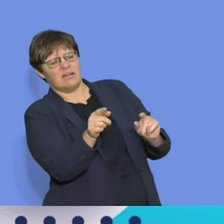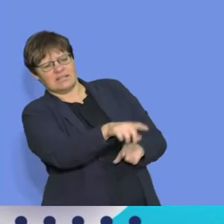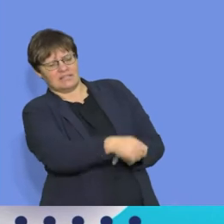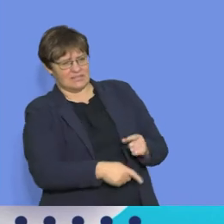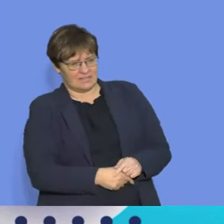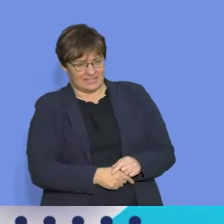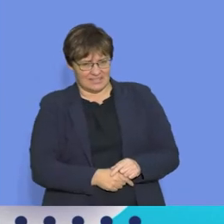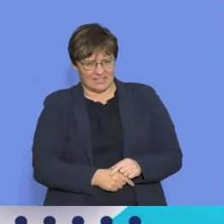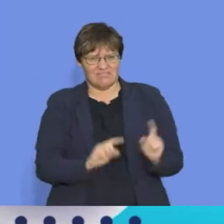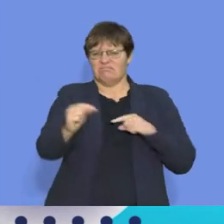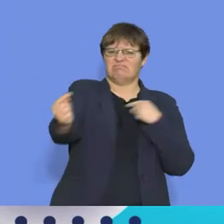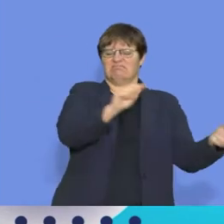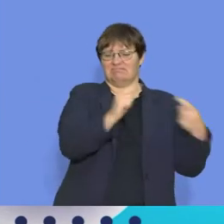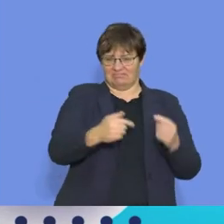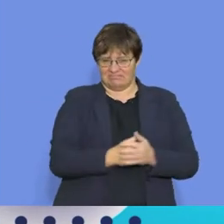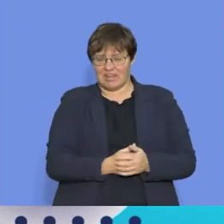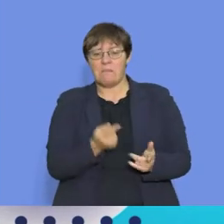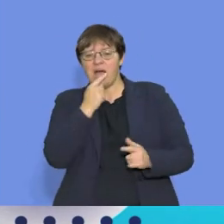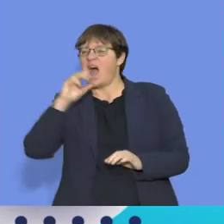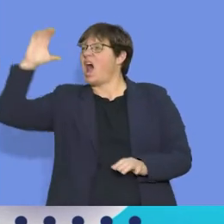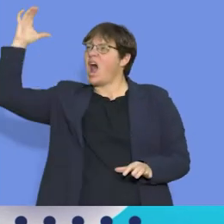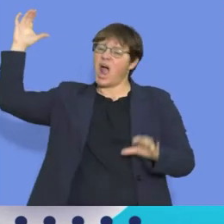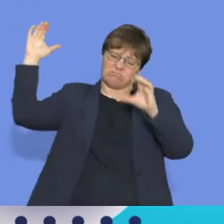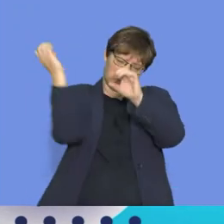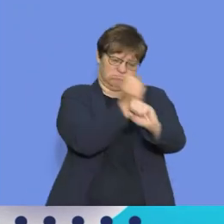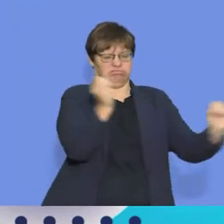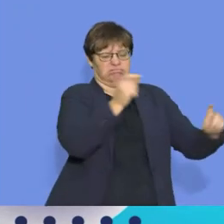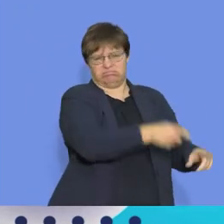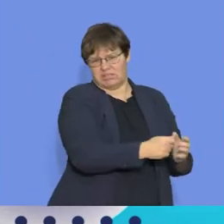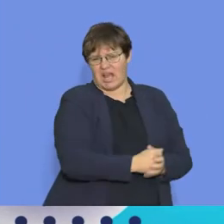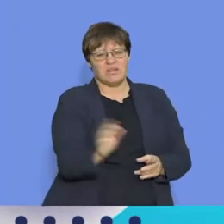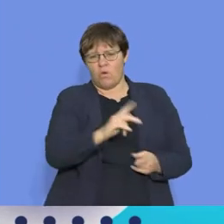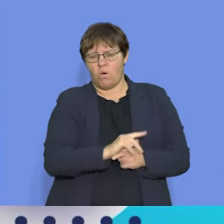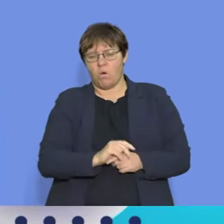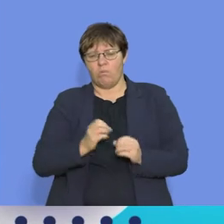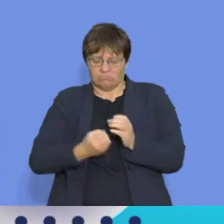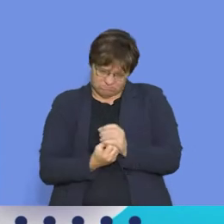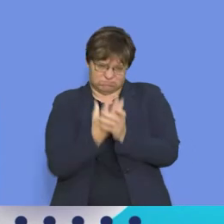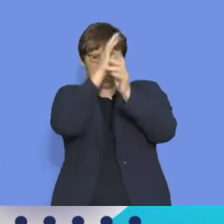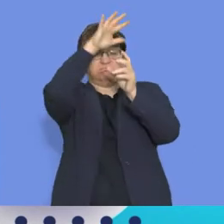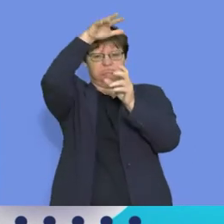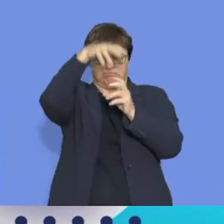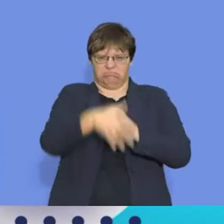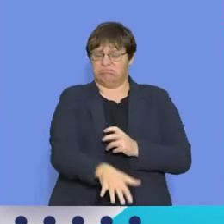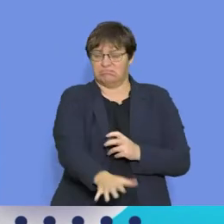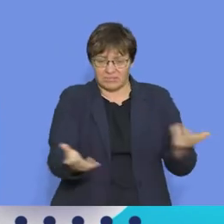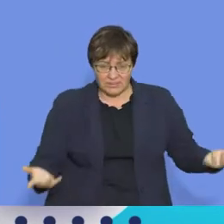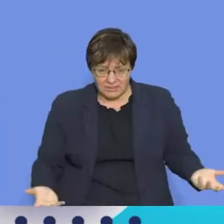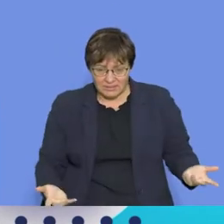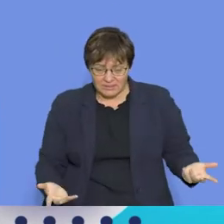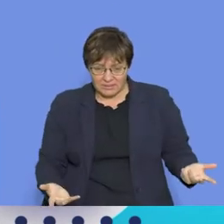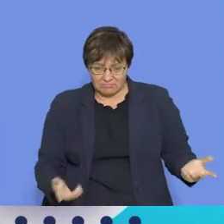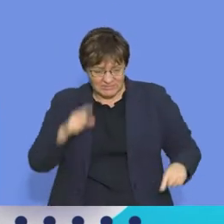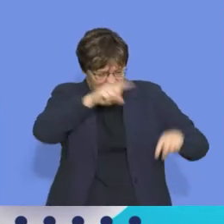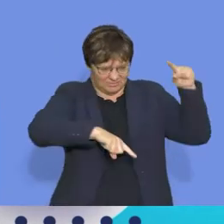no, it's definitely the asteroid impact. Other scientists saying, no, it was volcanic eruption. Just bear